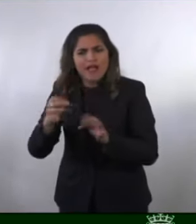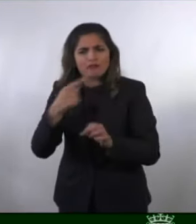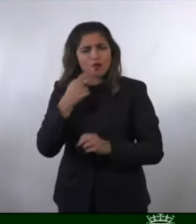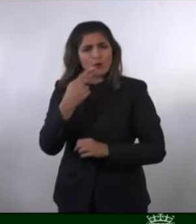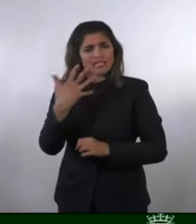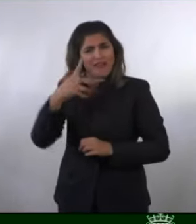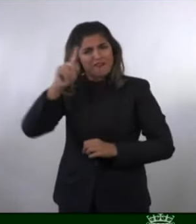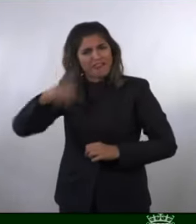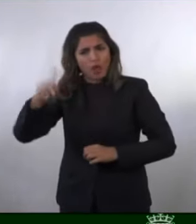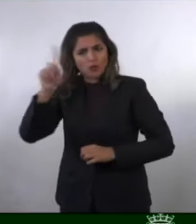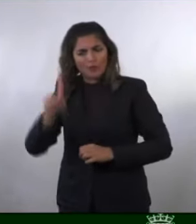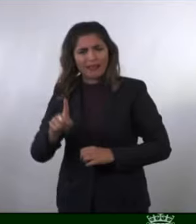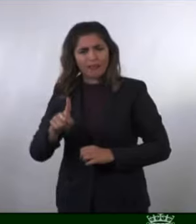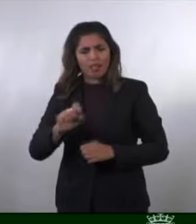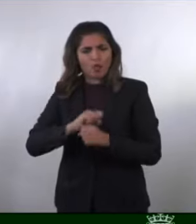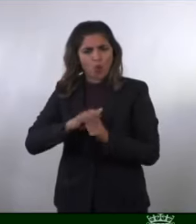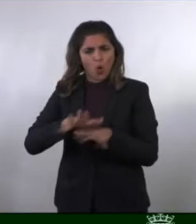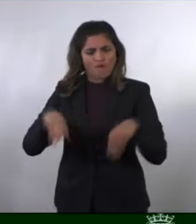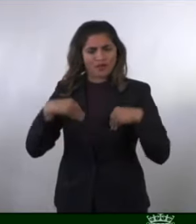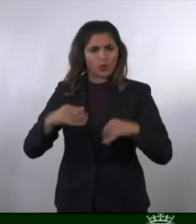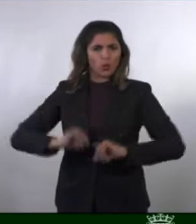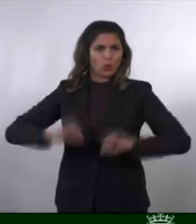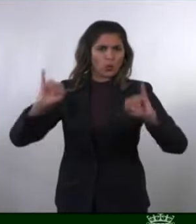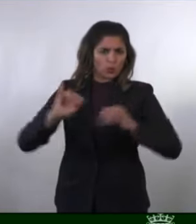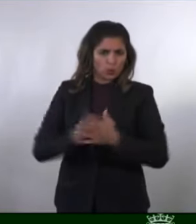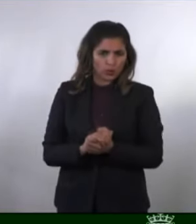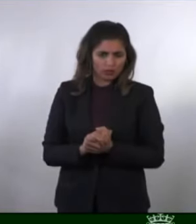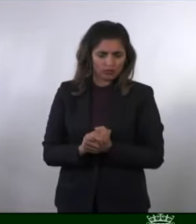cases skyrocketed. The latest